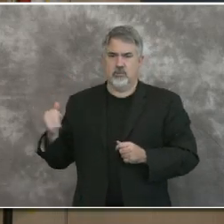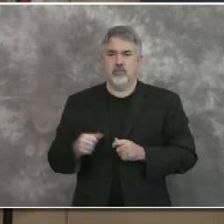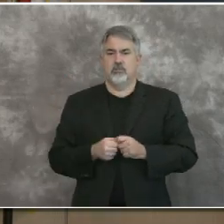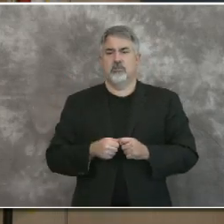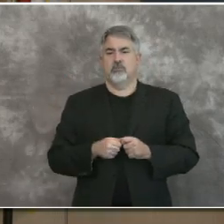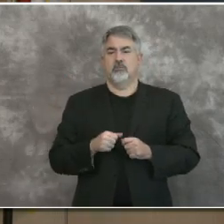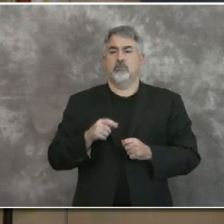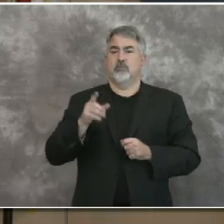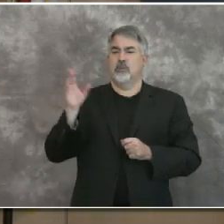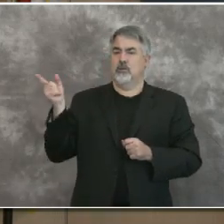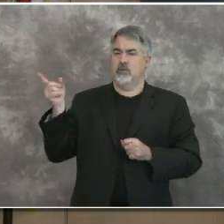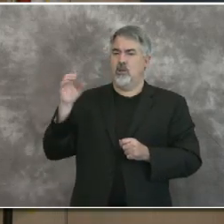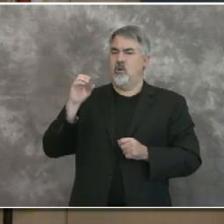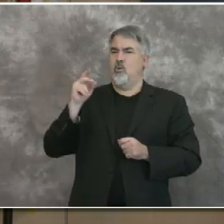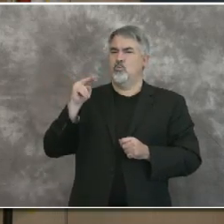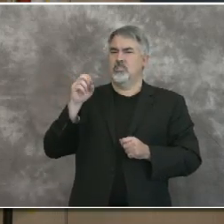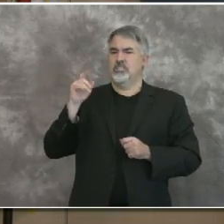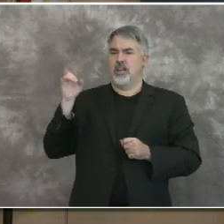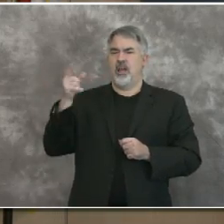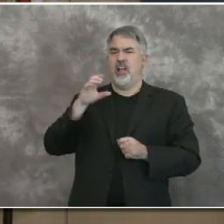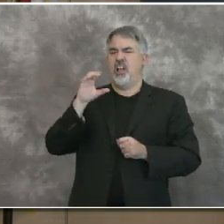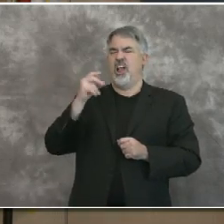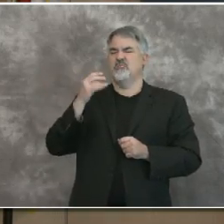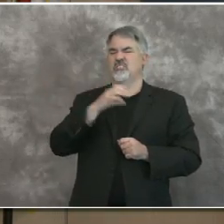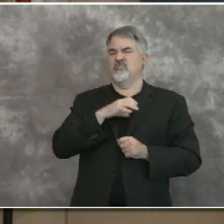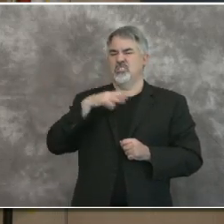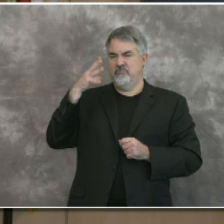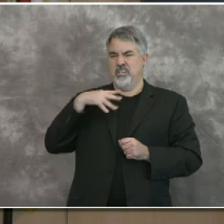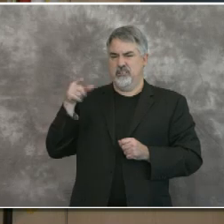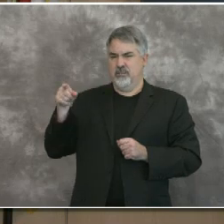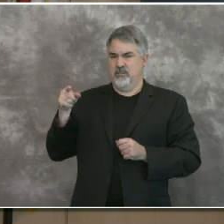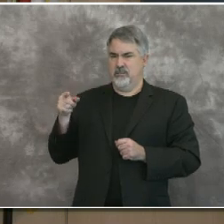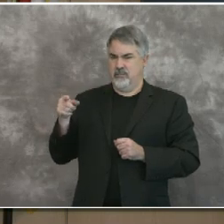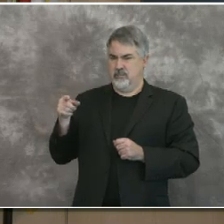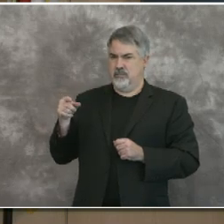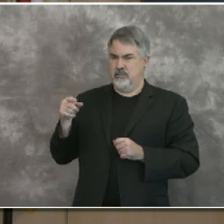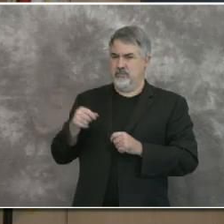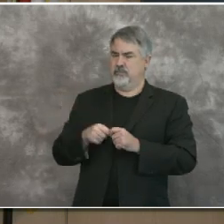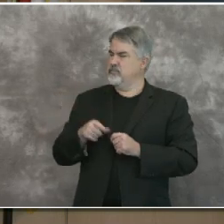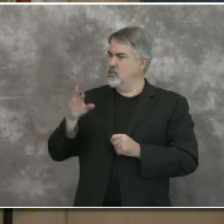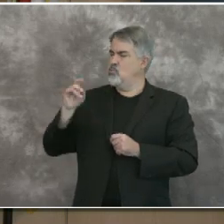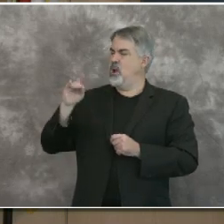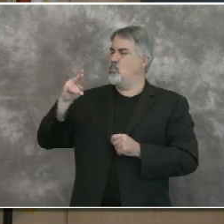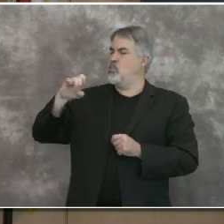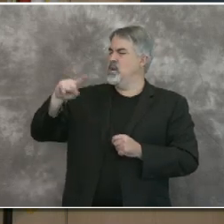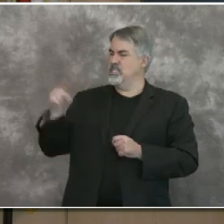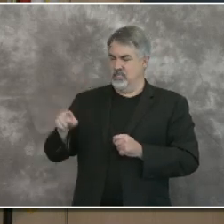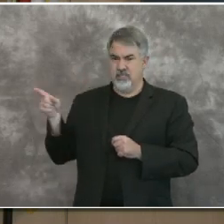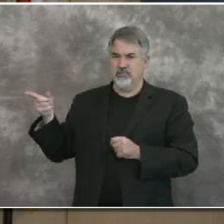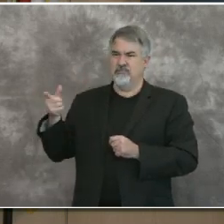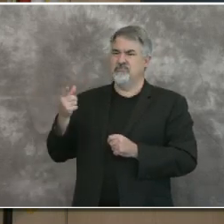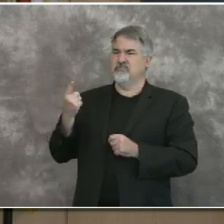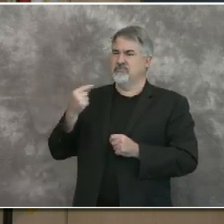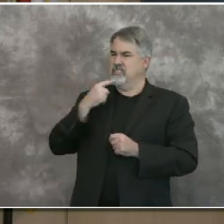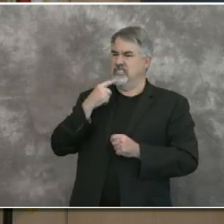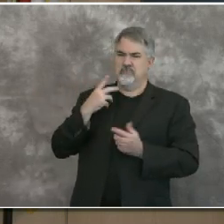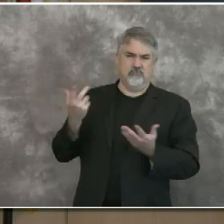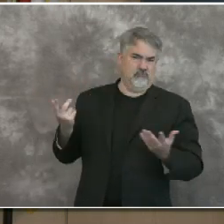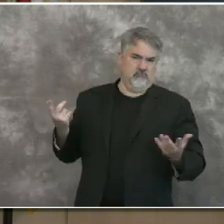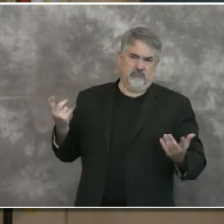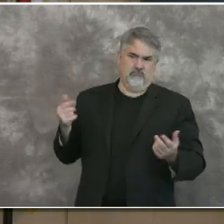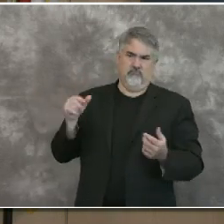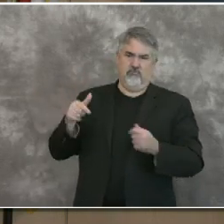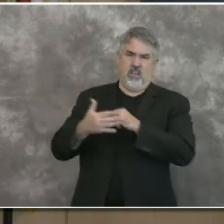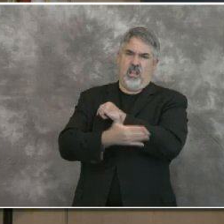owners there that they can reopen if they feel comfortable. But the mayor said that he obviously doesn't have the authority as a council member to do that. But he says that the county and